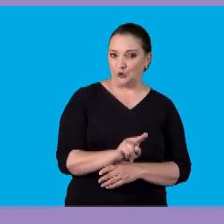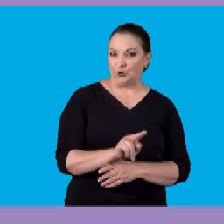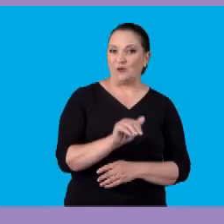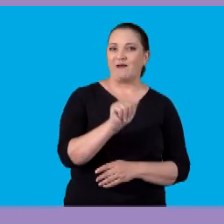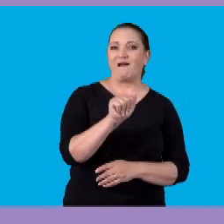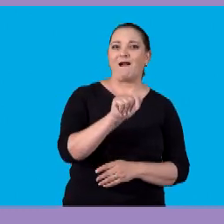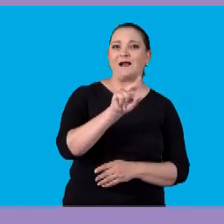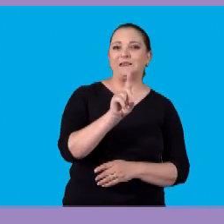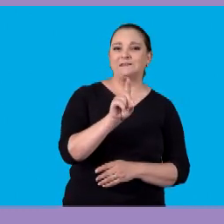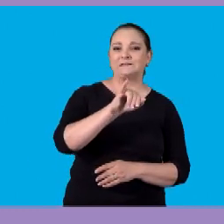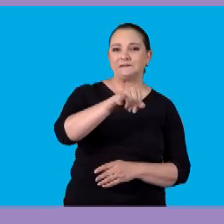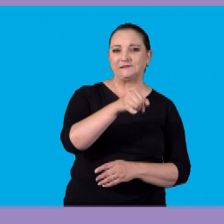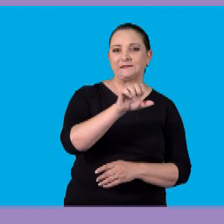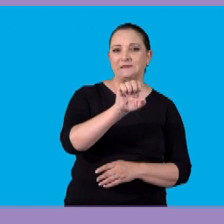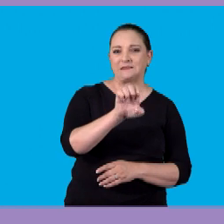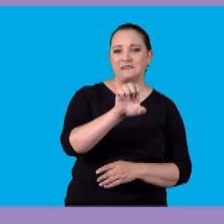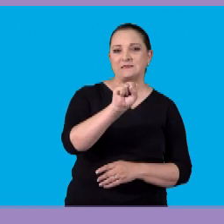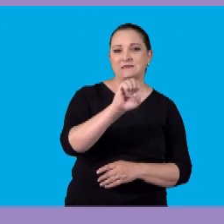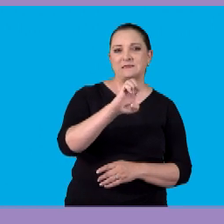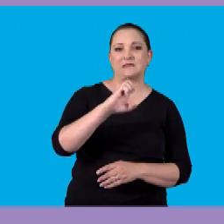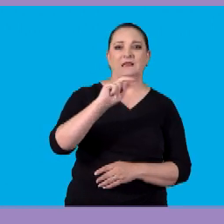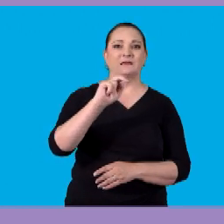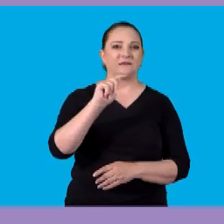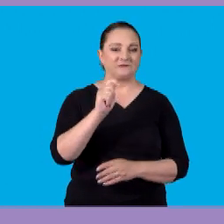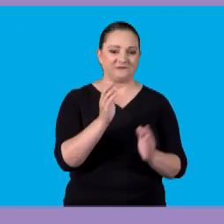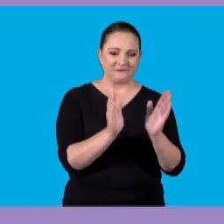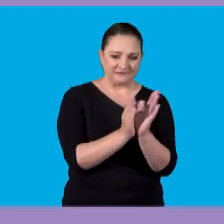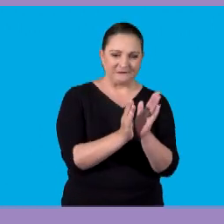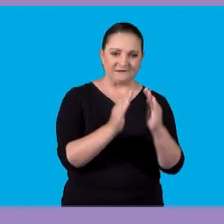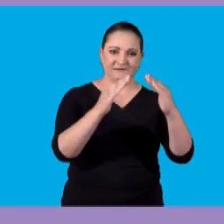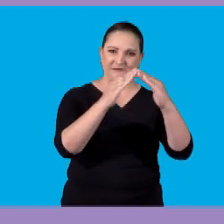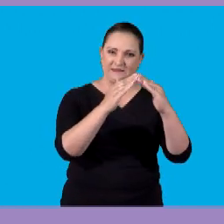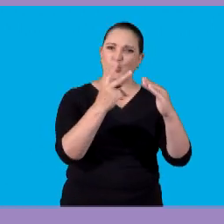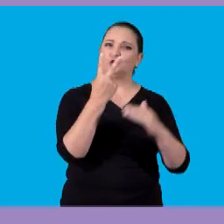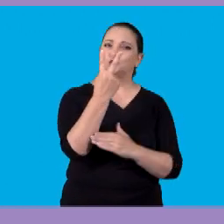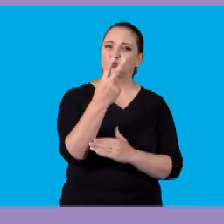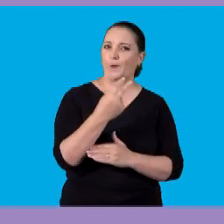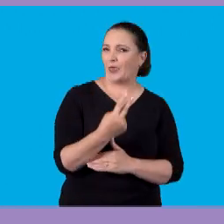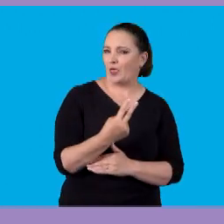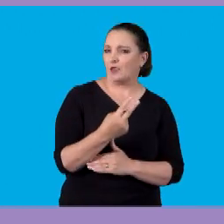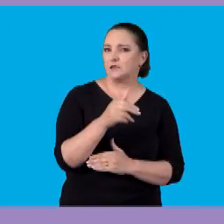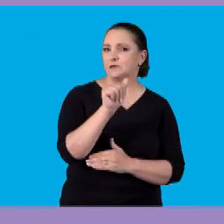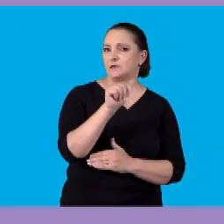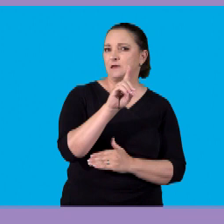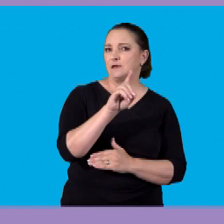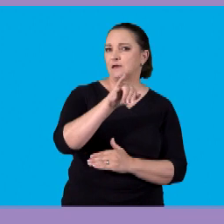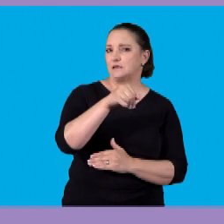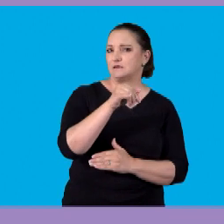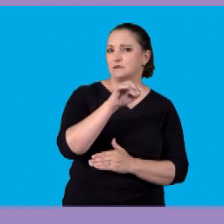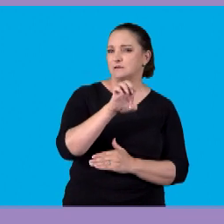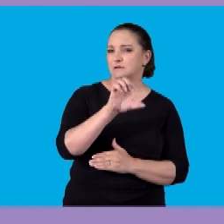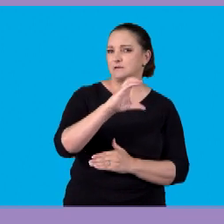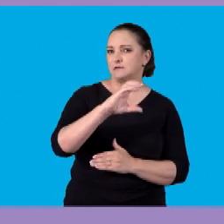also adjacent, and we have been shown that they are equal, that means here we have two pairs of adjacent sides that are